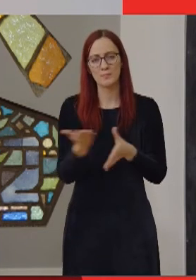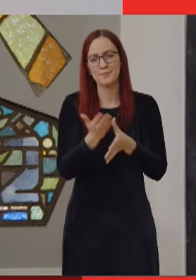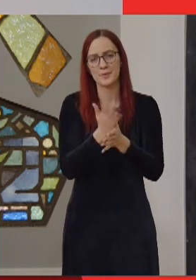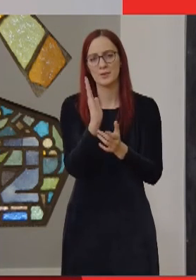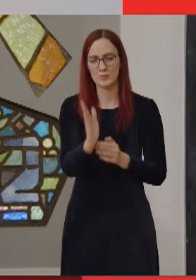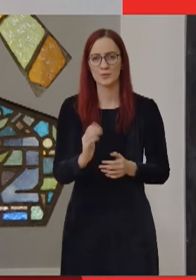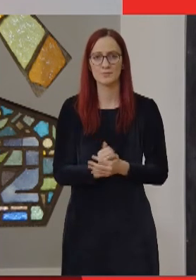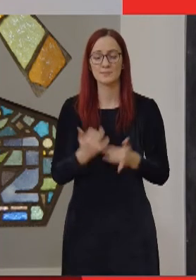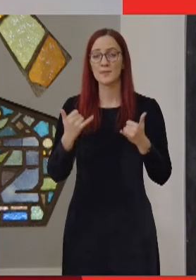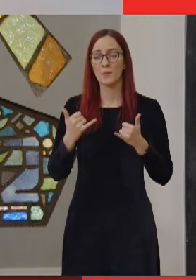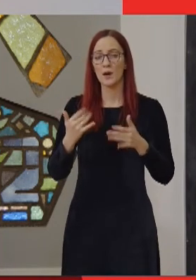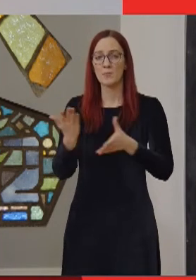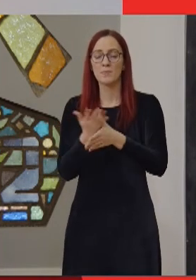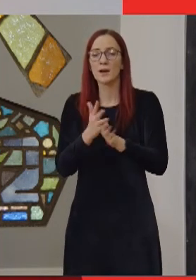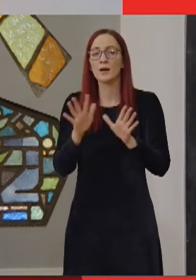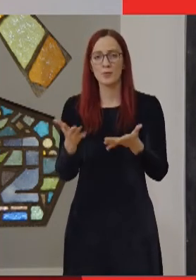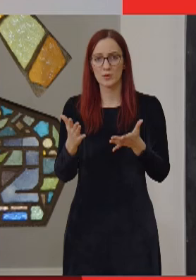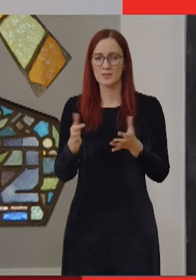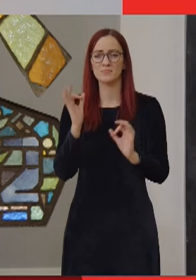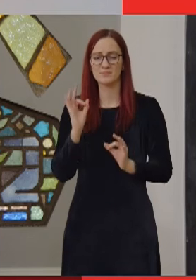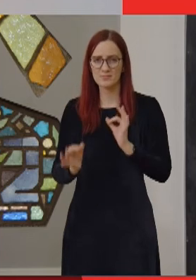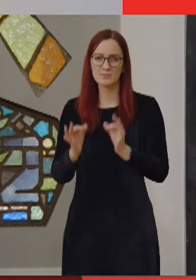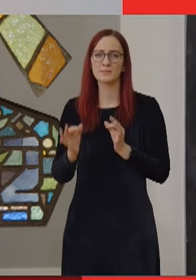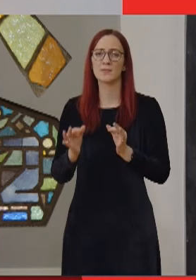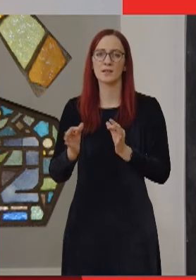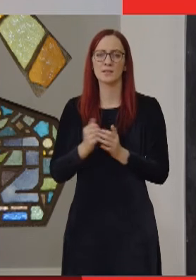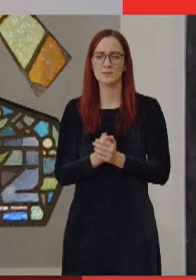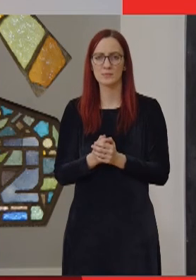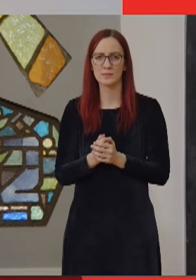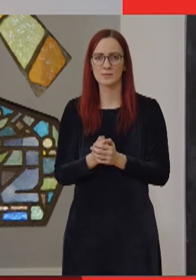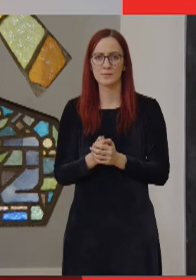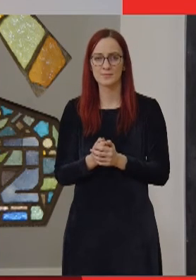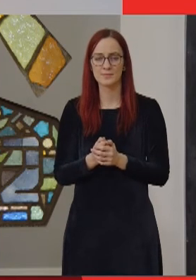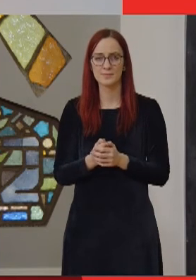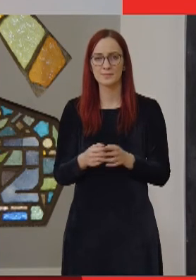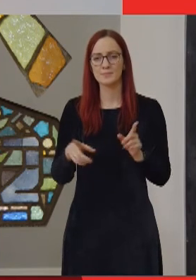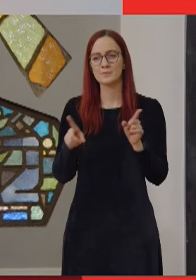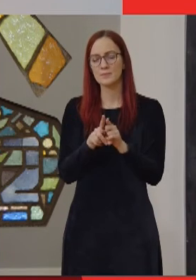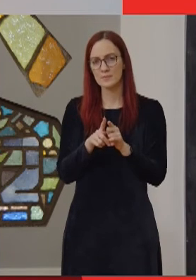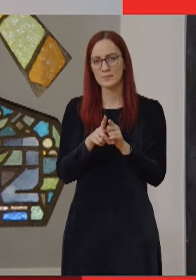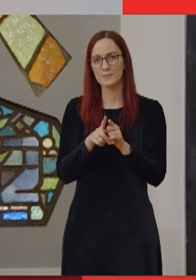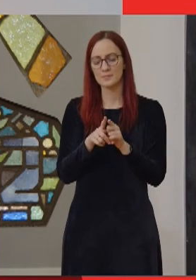domestic violence should be amended by introducing the arrest order.